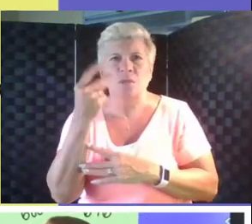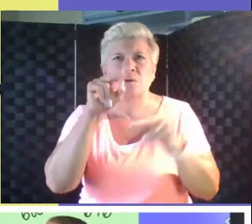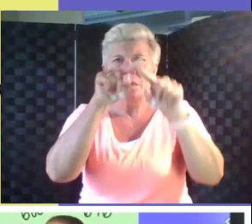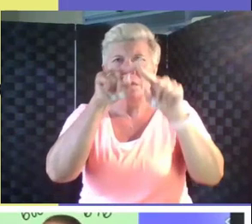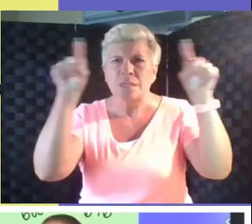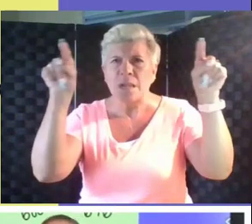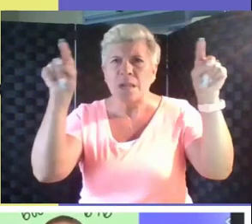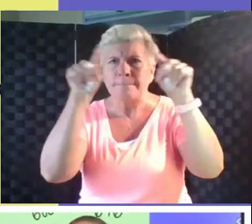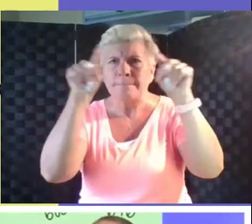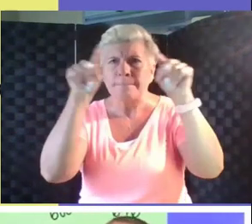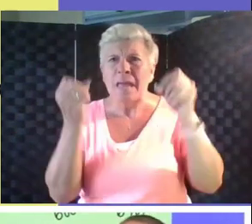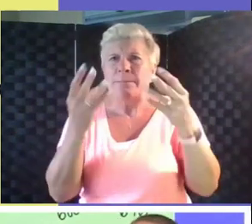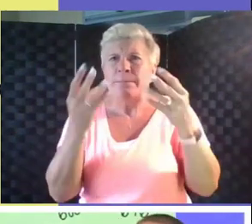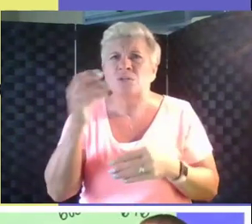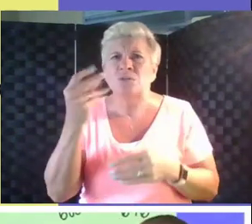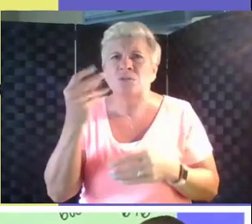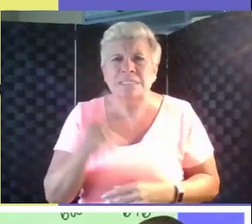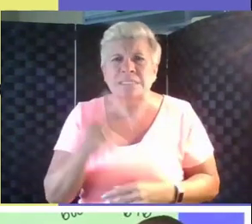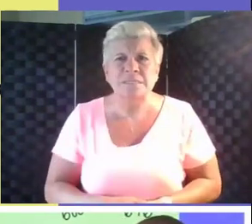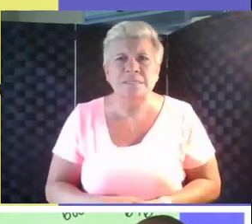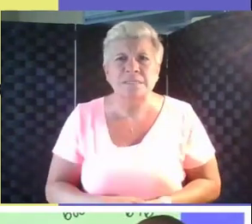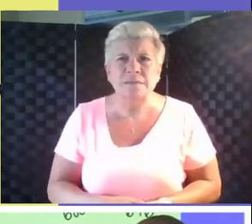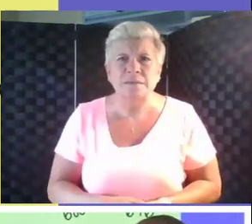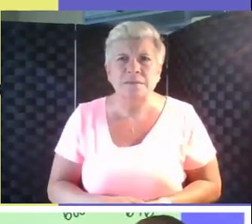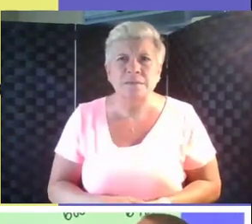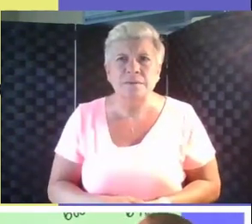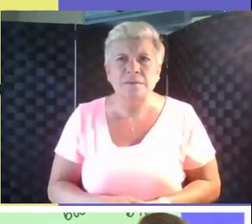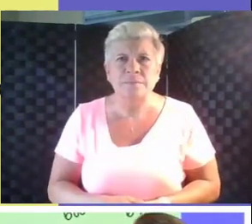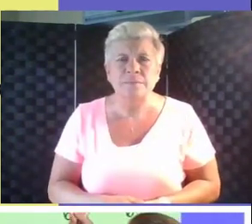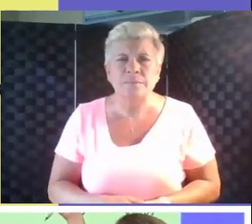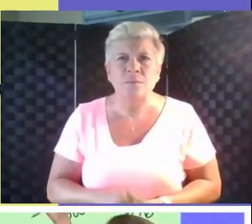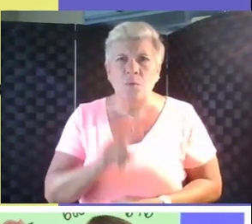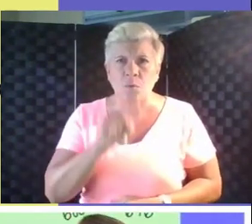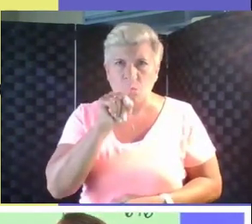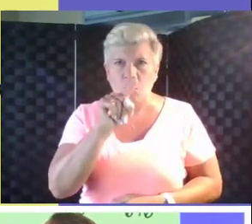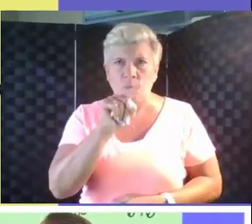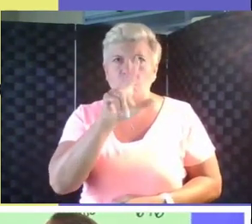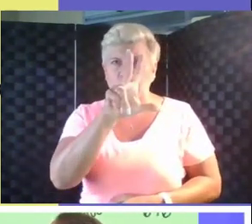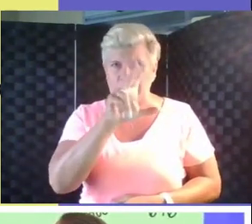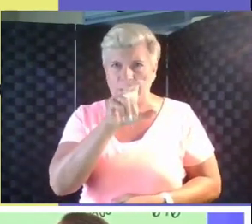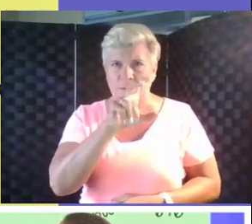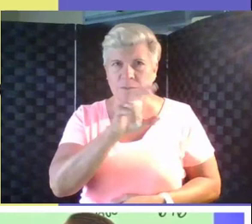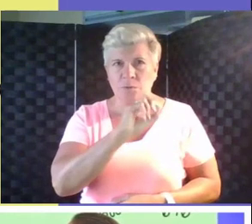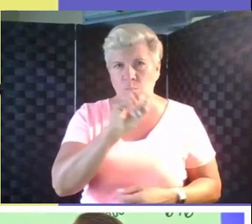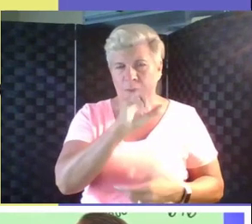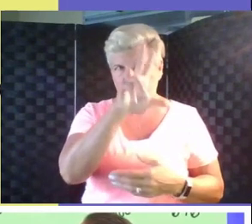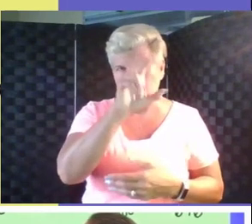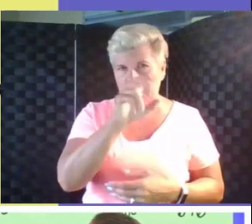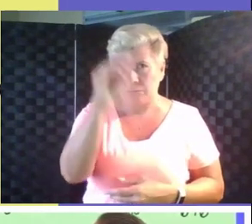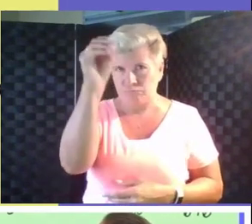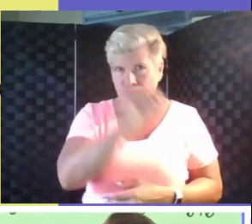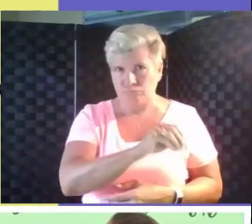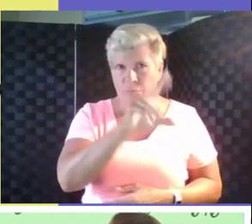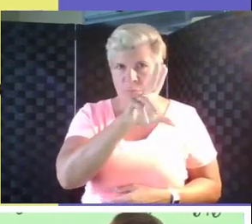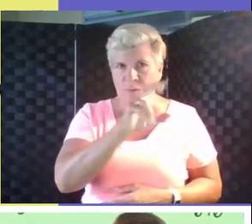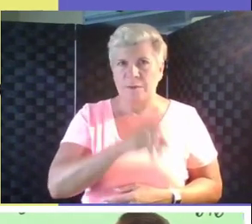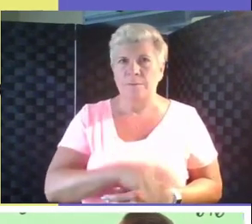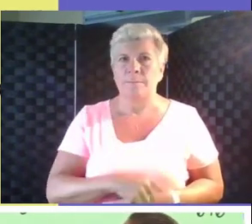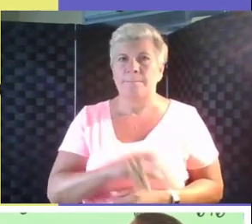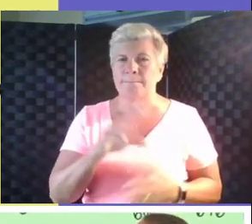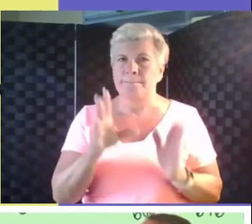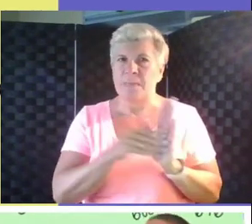top here, how many hundreds do you see? Perfect. I see 300, so I'm going to grab that 300. I'm going to put it over